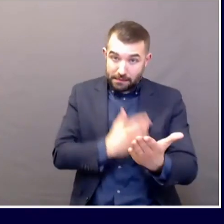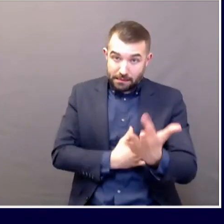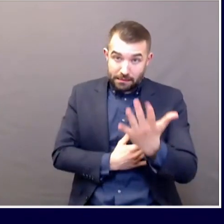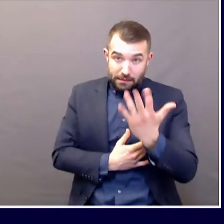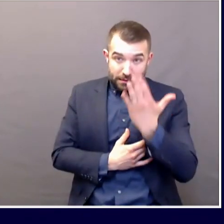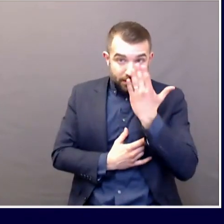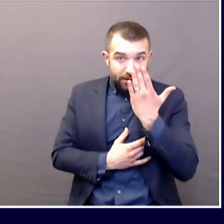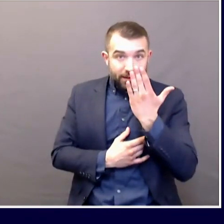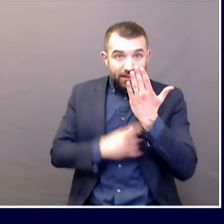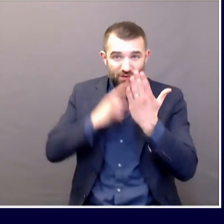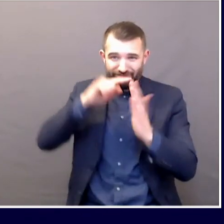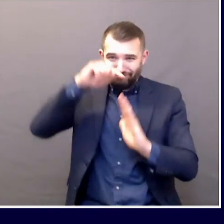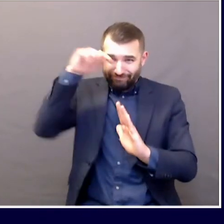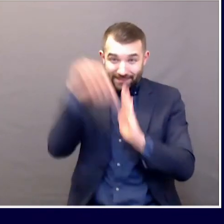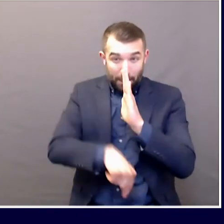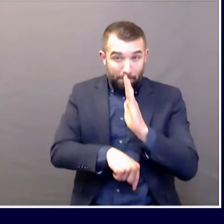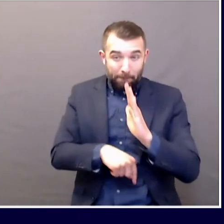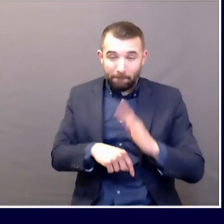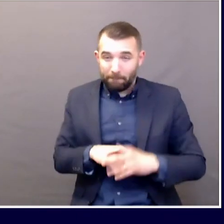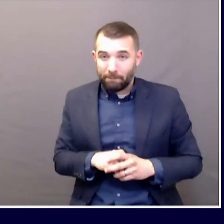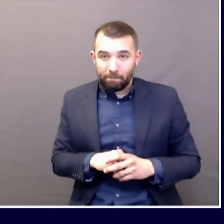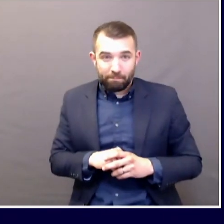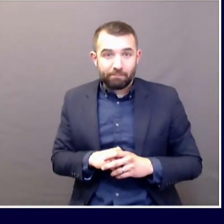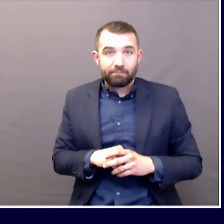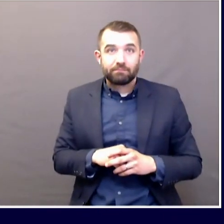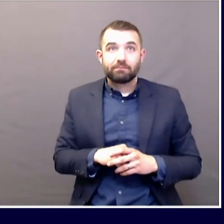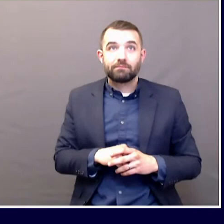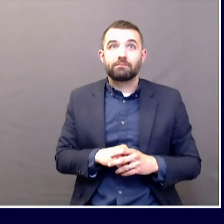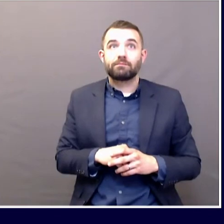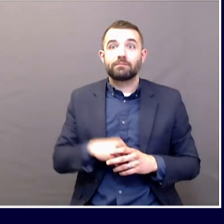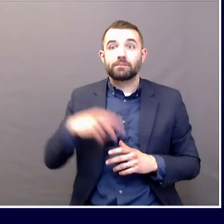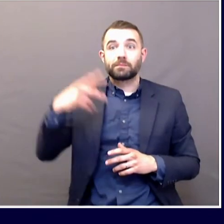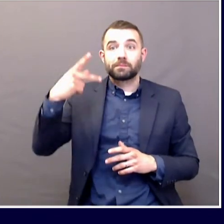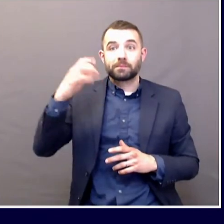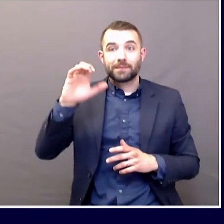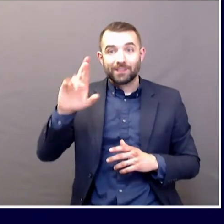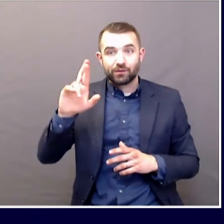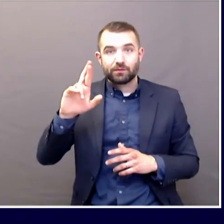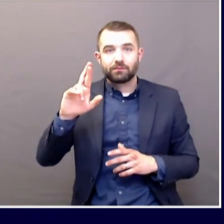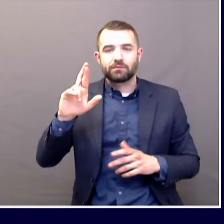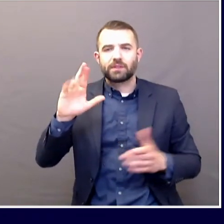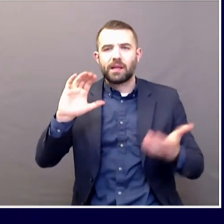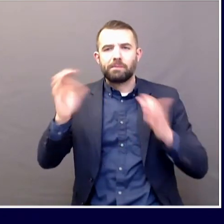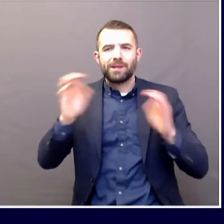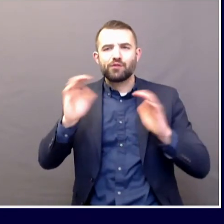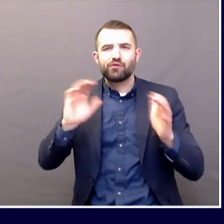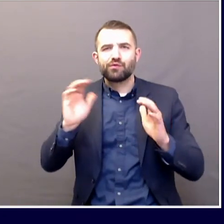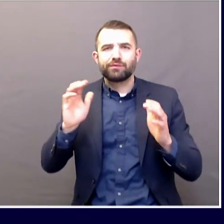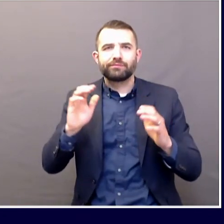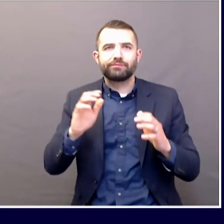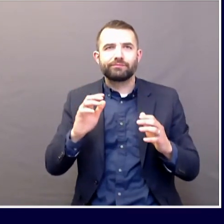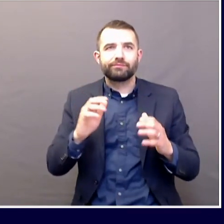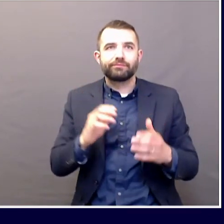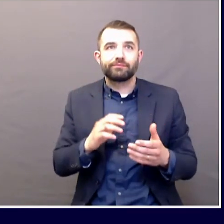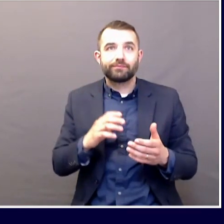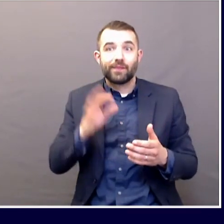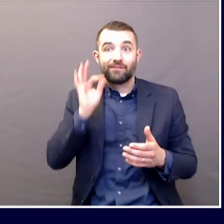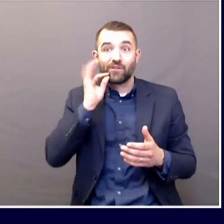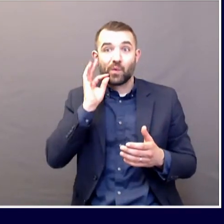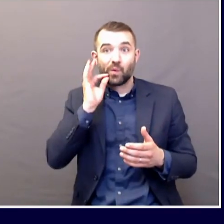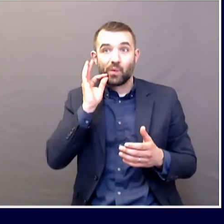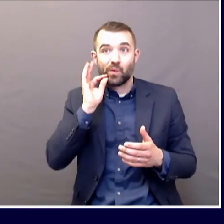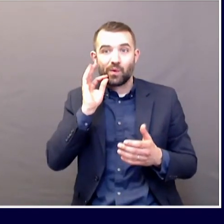how I think about it. PCR testing is like handing someone a piece of fruit and saying, is this a banana or not? Yes or